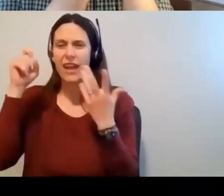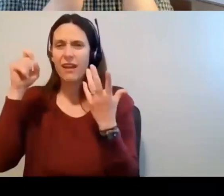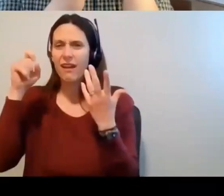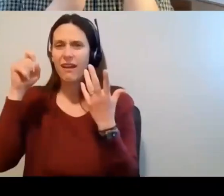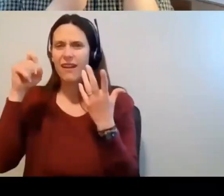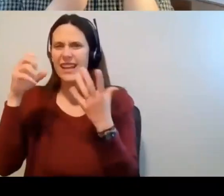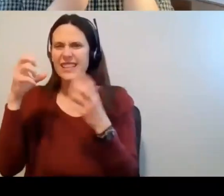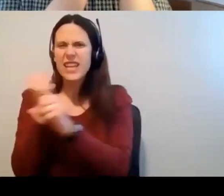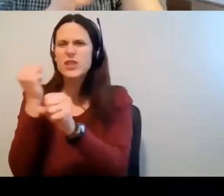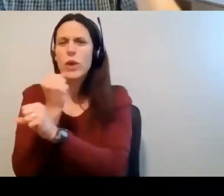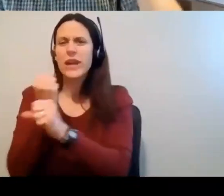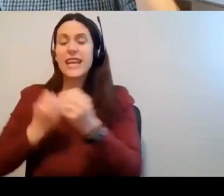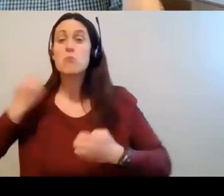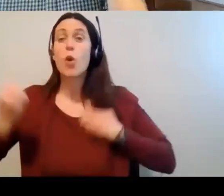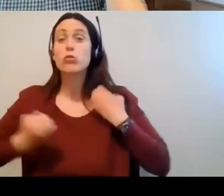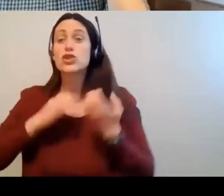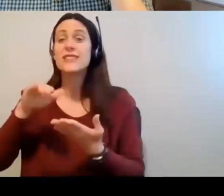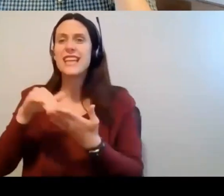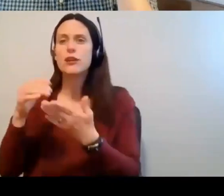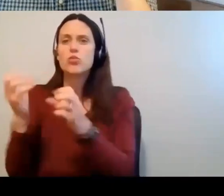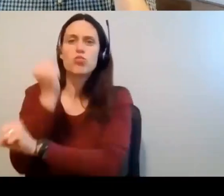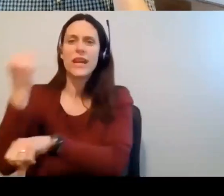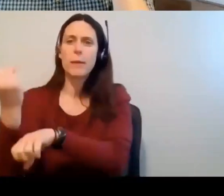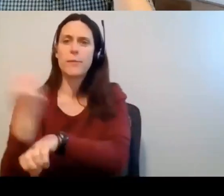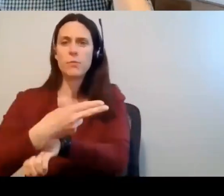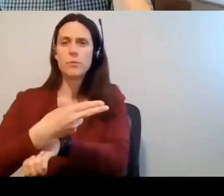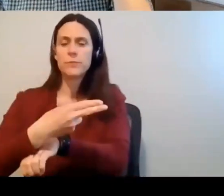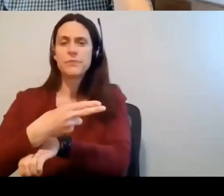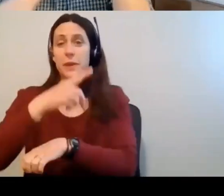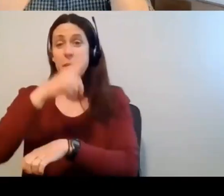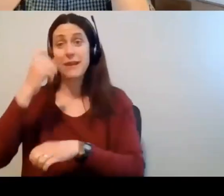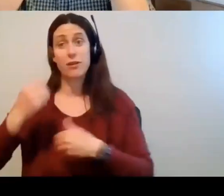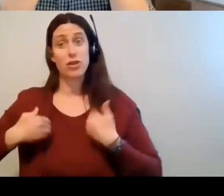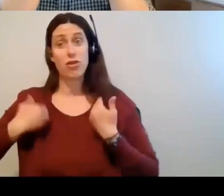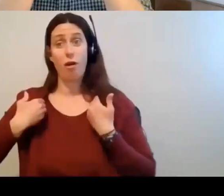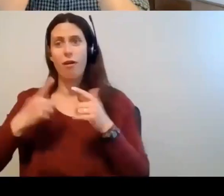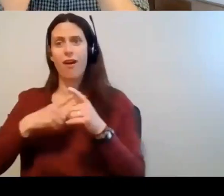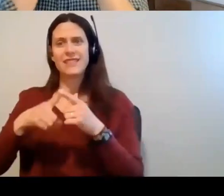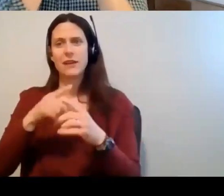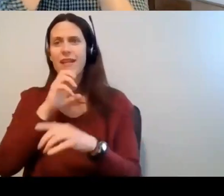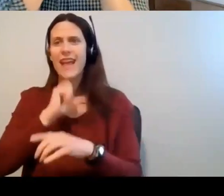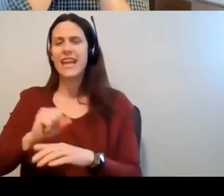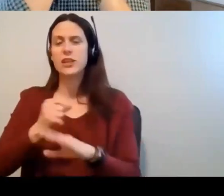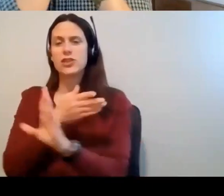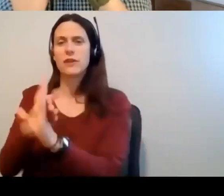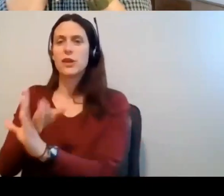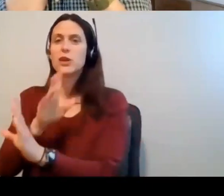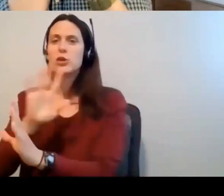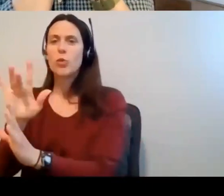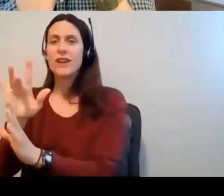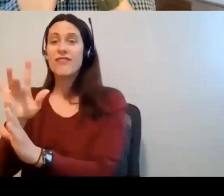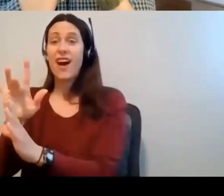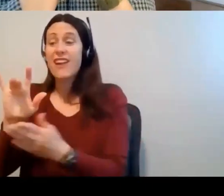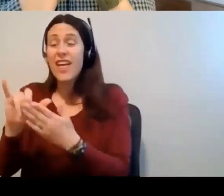winning, right? The emotional center is winning. Because when we're young, until we're 25, we don't have this piece fully